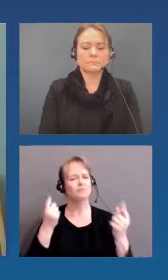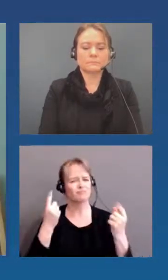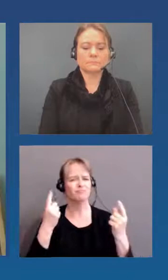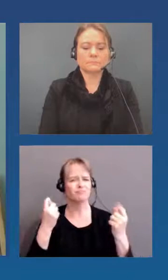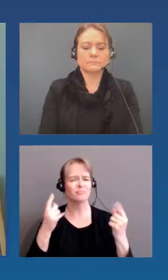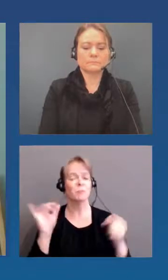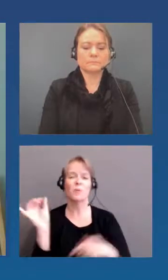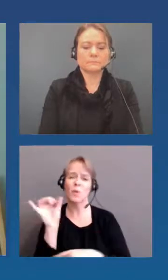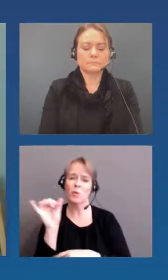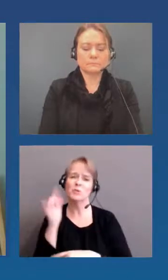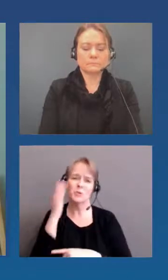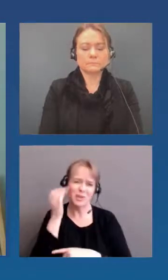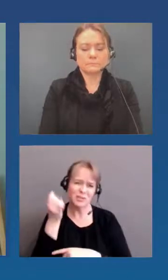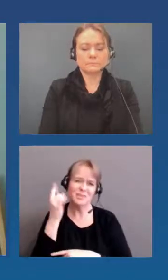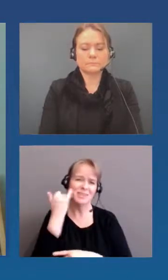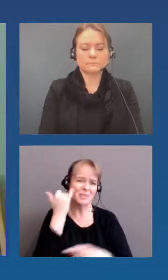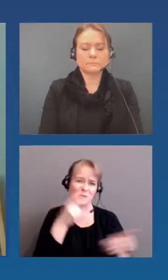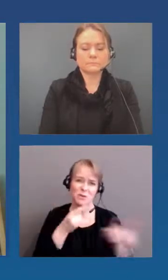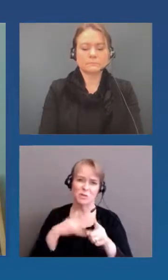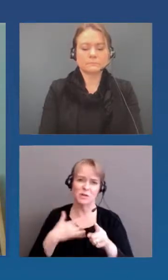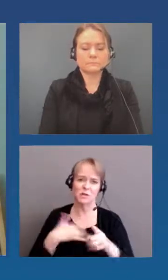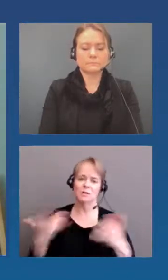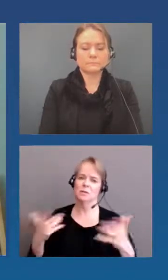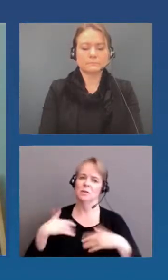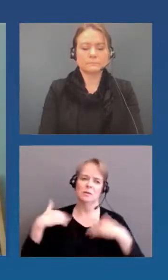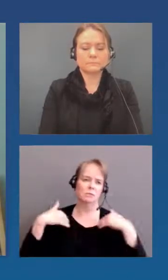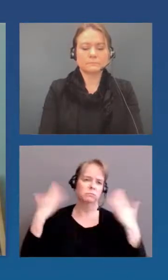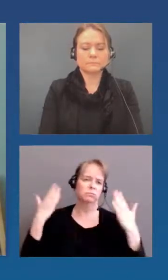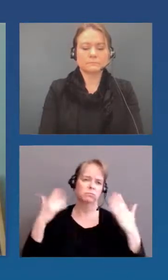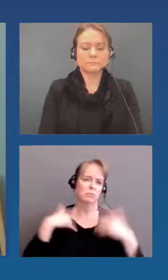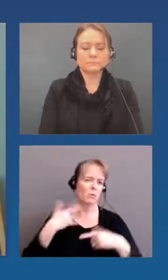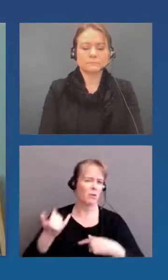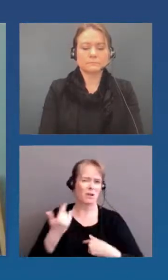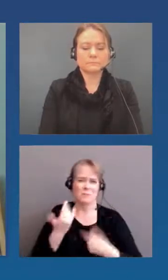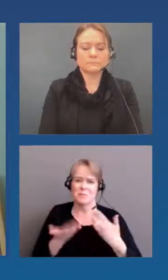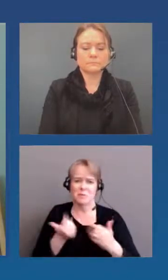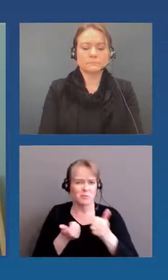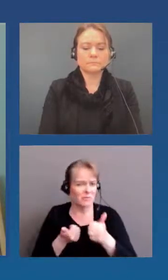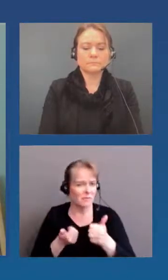not to be okay. If you or someone you know is struggling with their mental